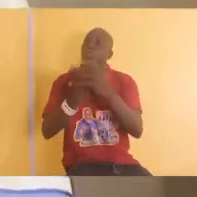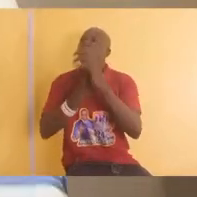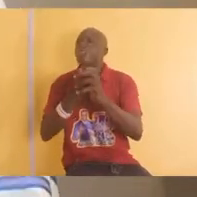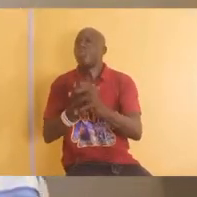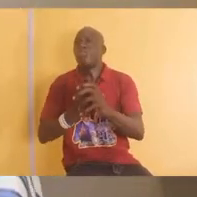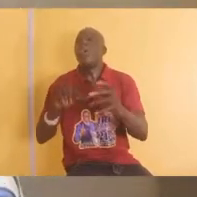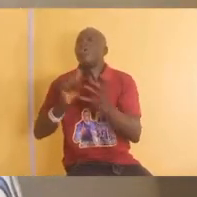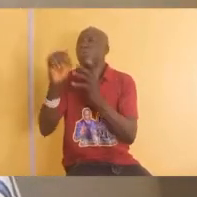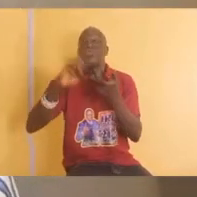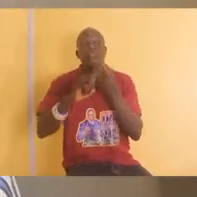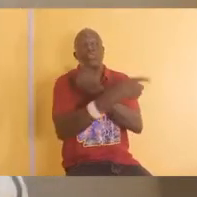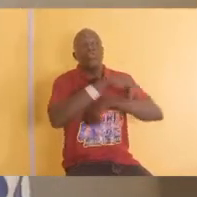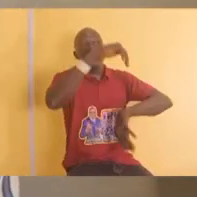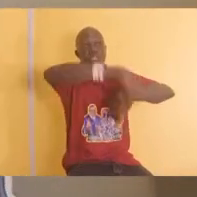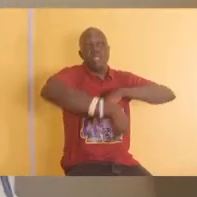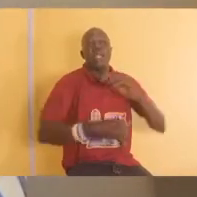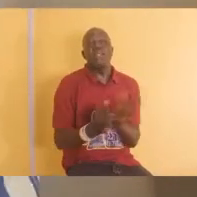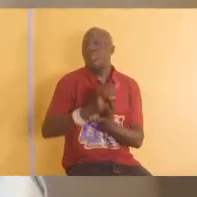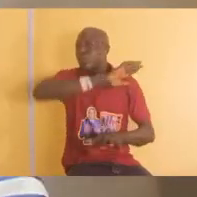run.